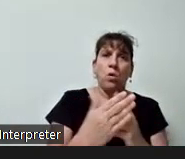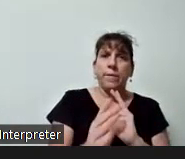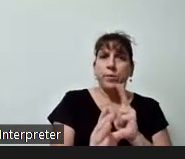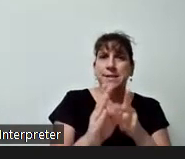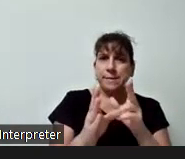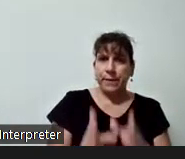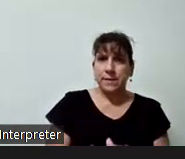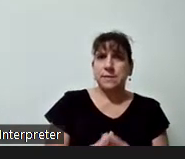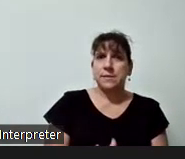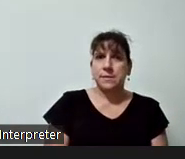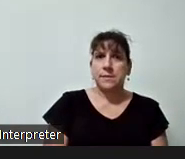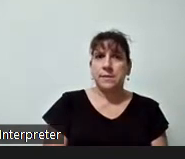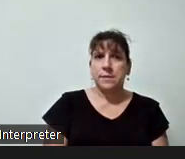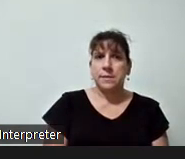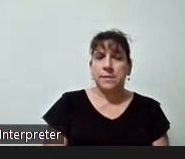were